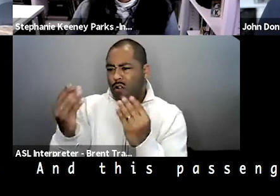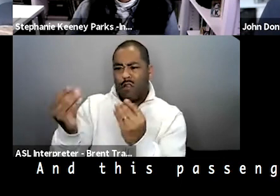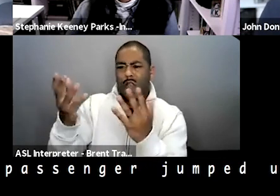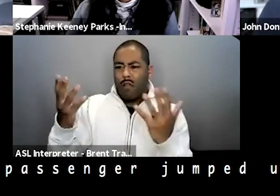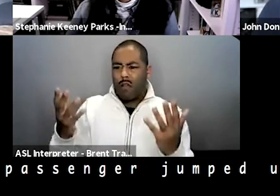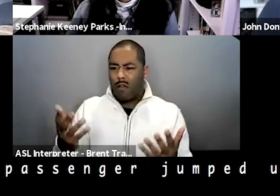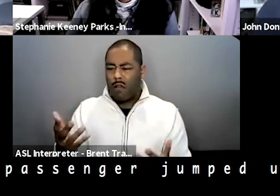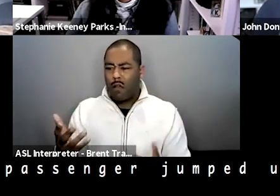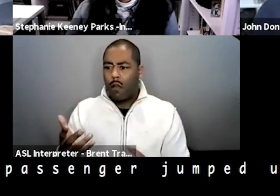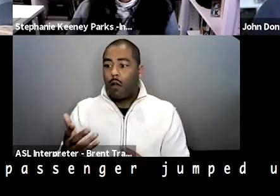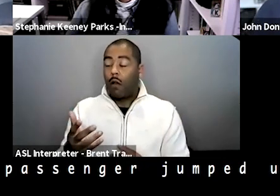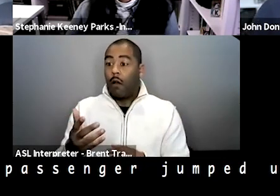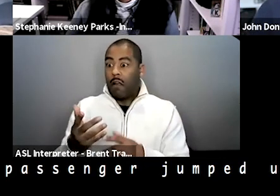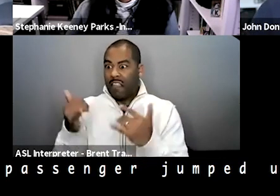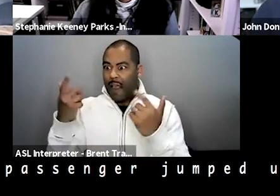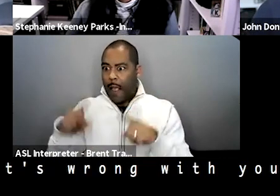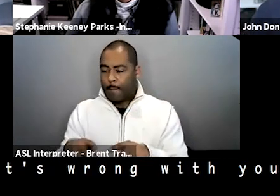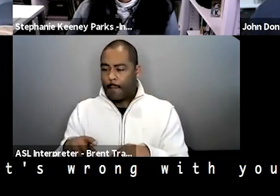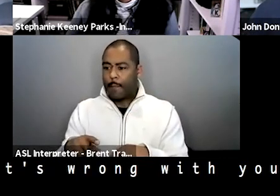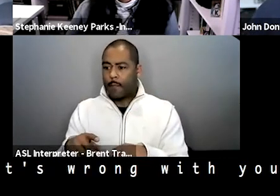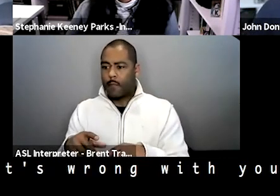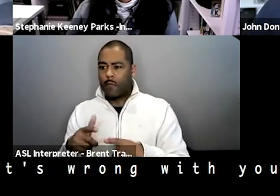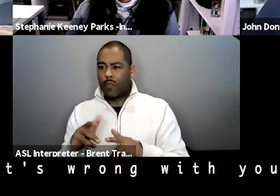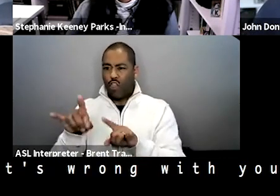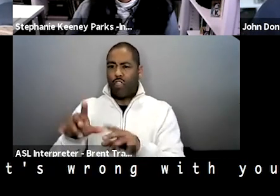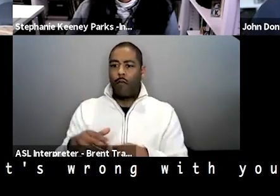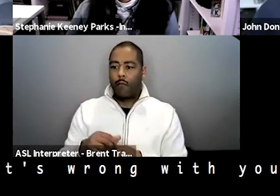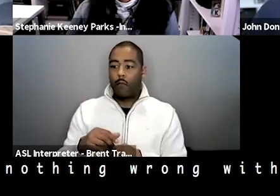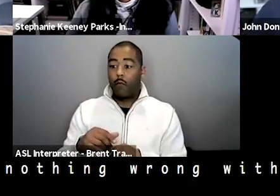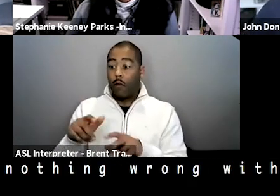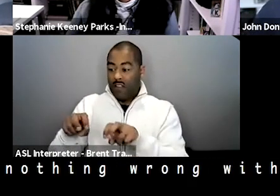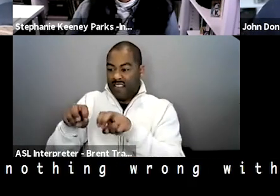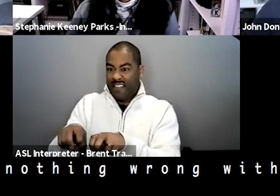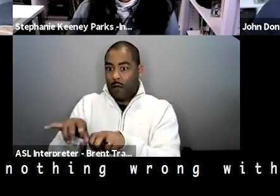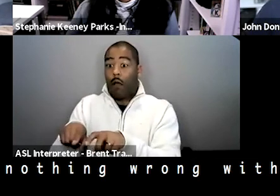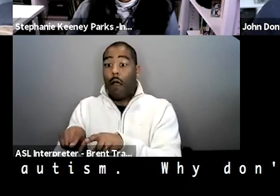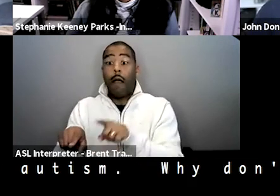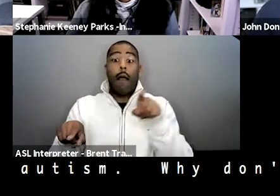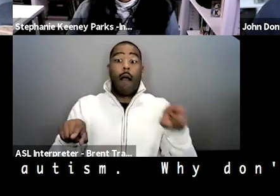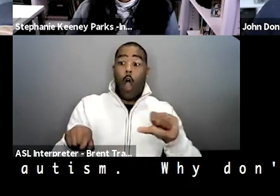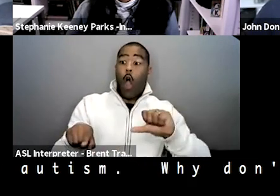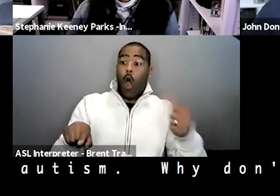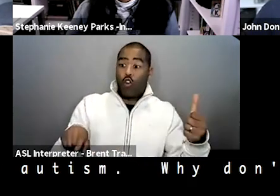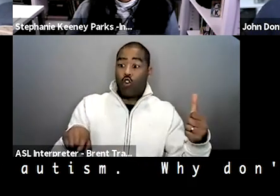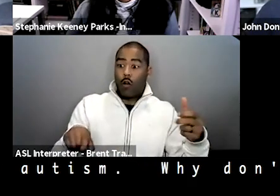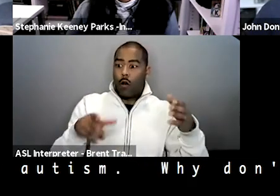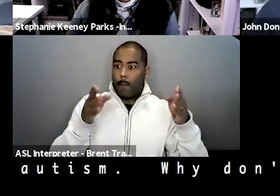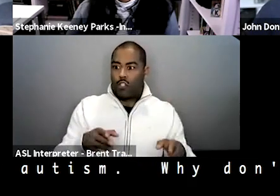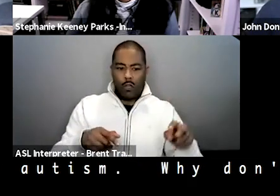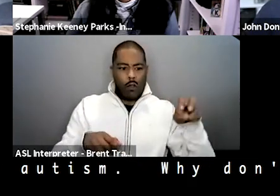you anyway? And then this passenger, another passenger, sort of jumped up and said, what's wrong with you?